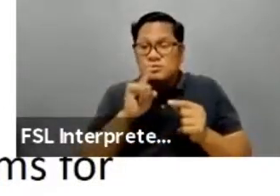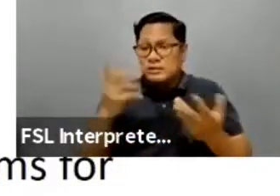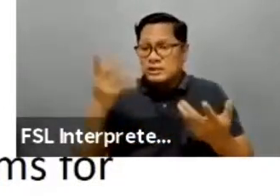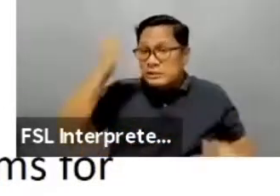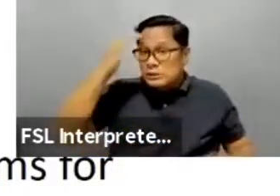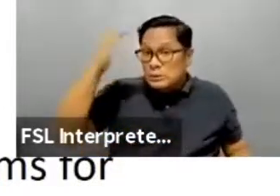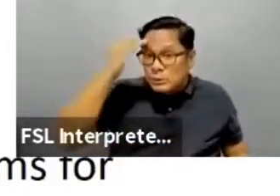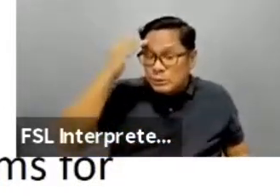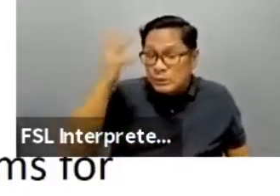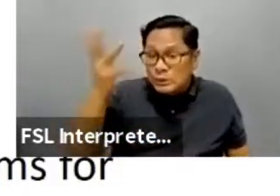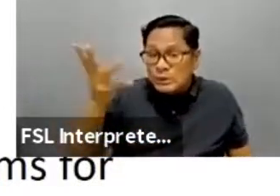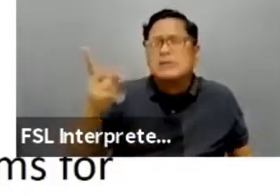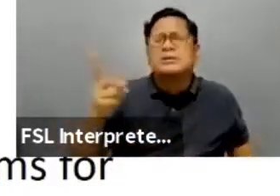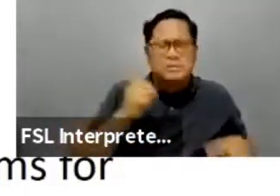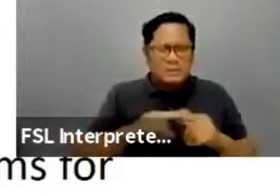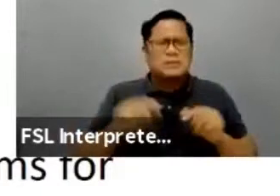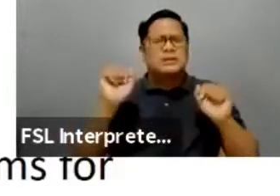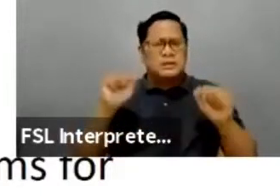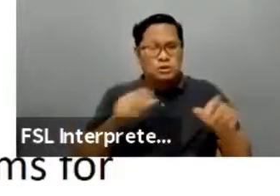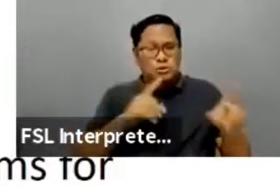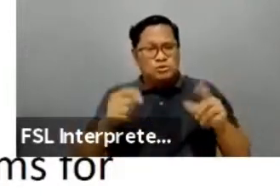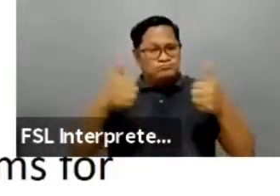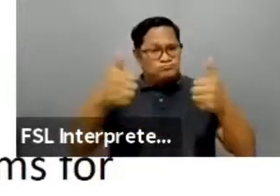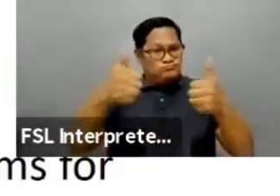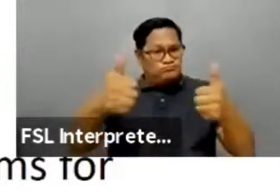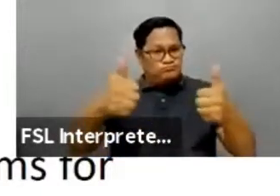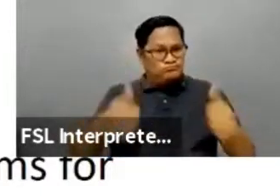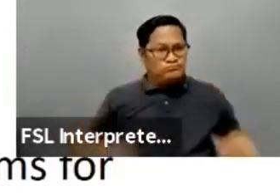it, maybe we'll do better.